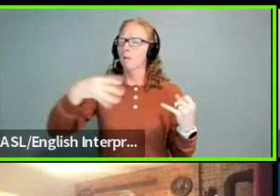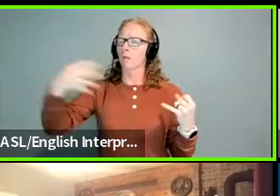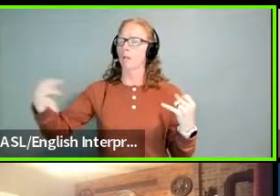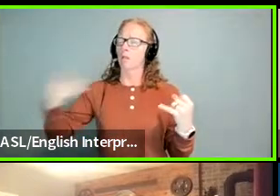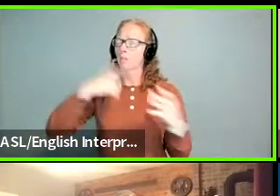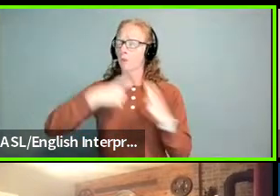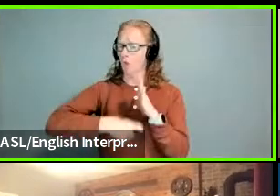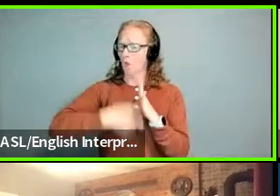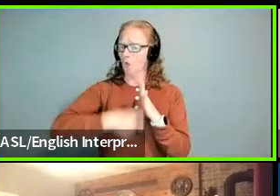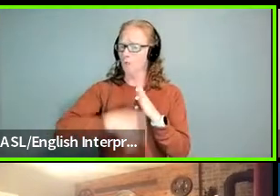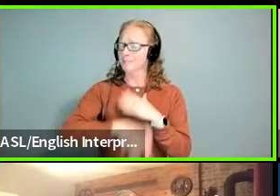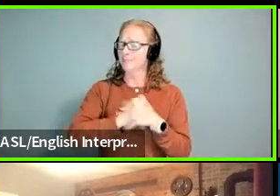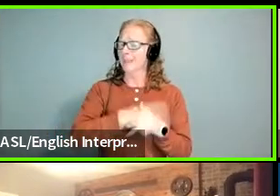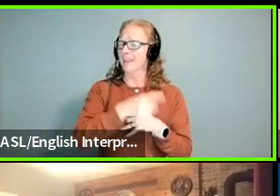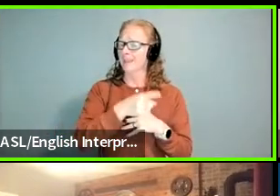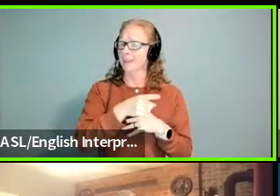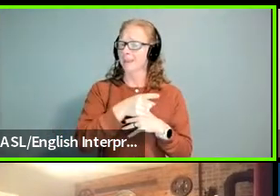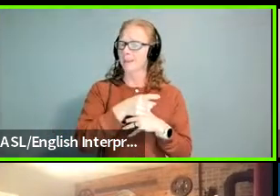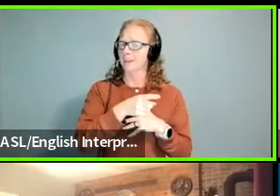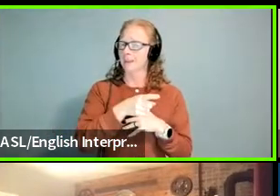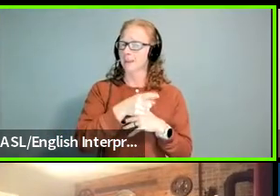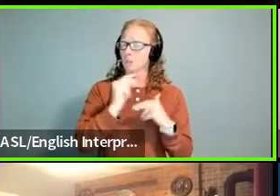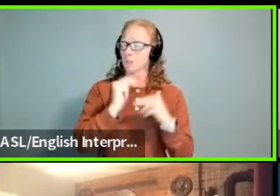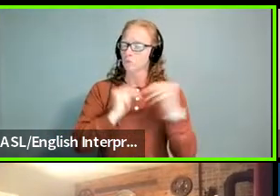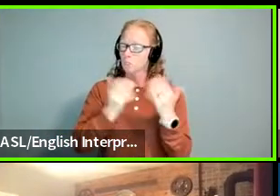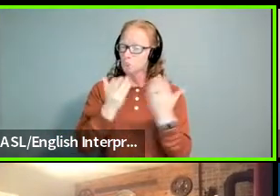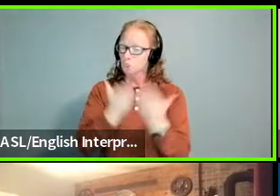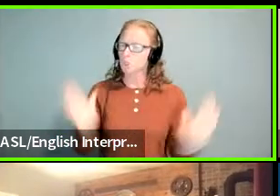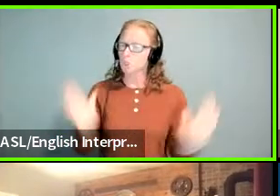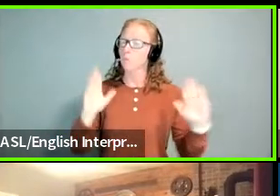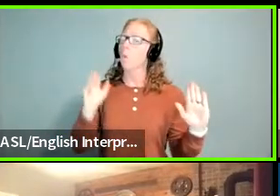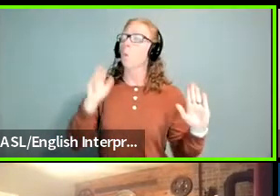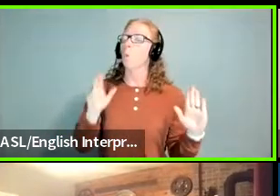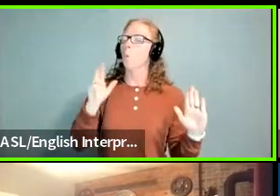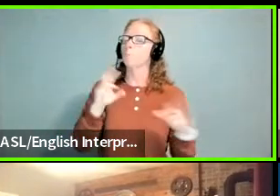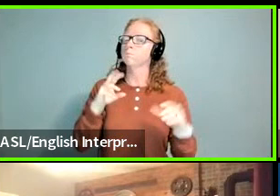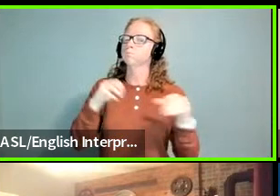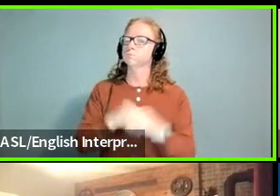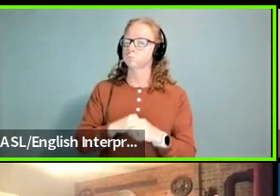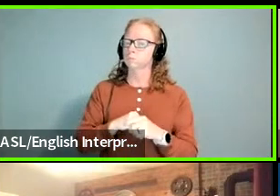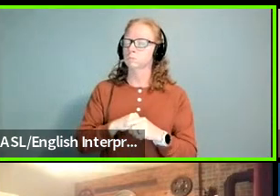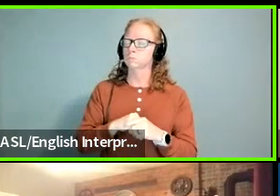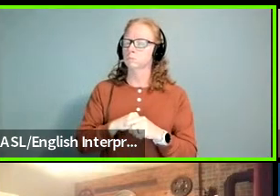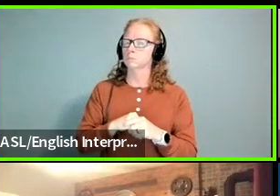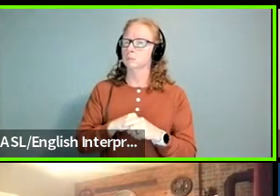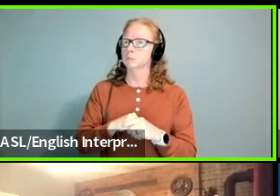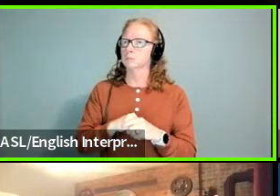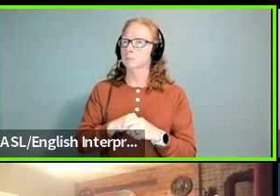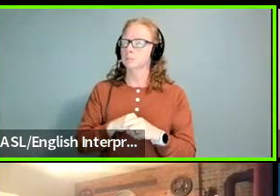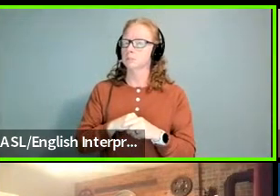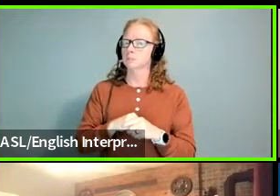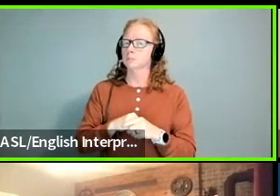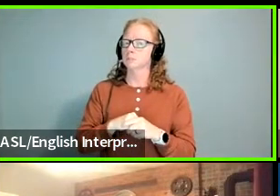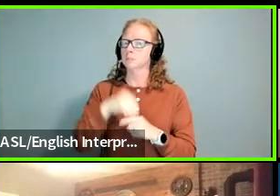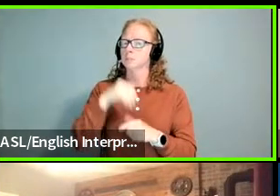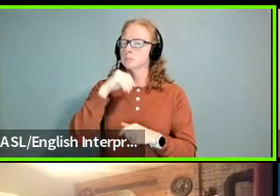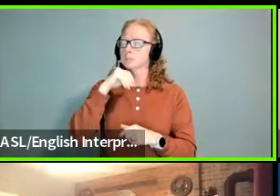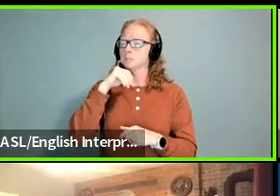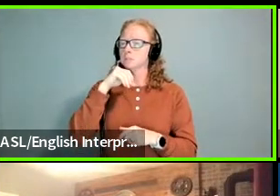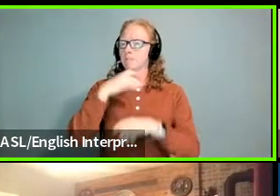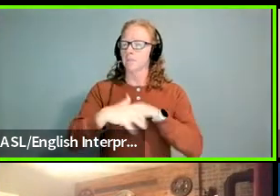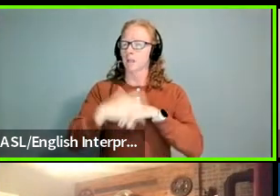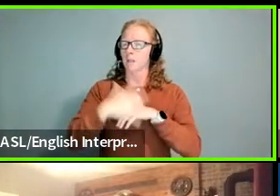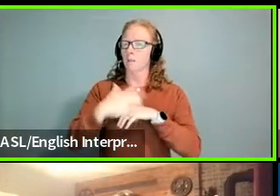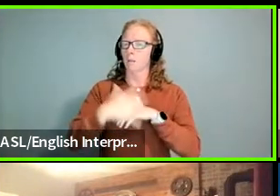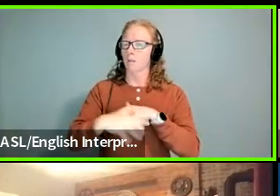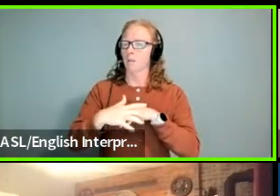construction costs, was that just construction in general, or does that also take into account the lack of availability